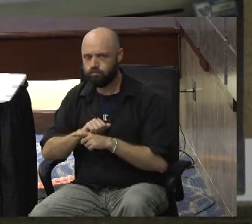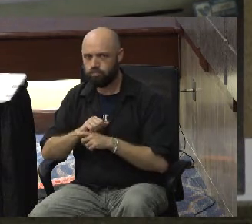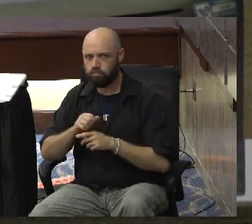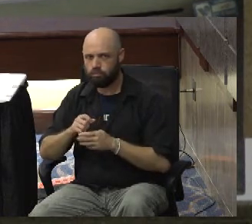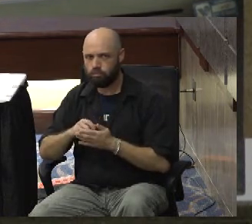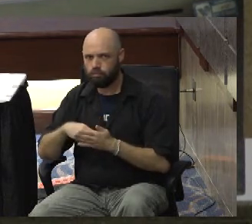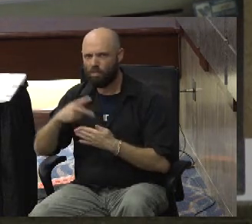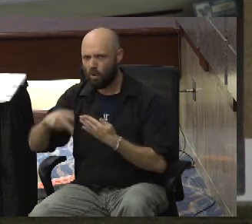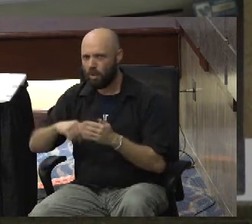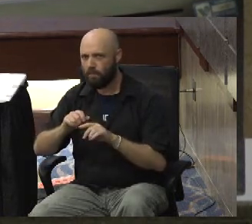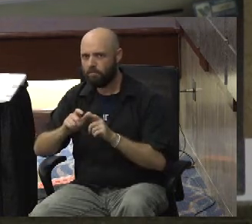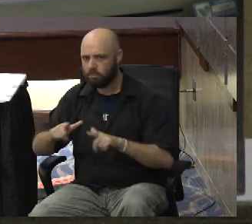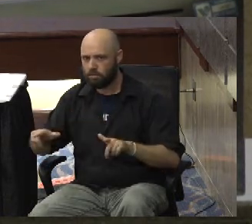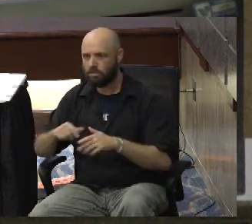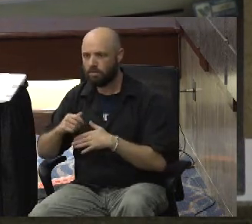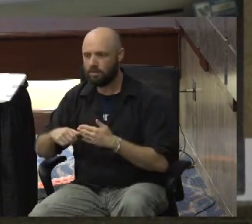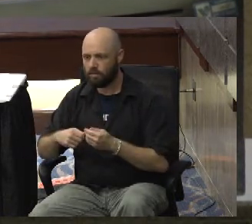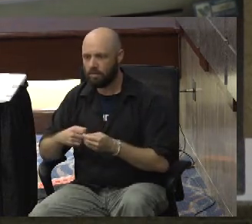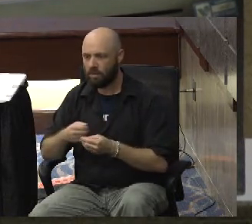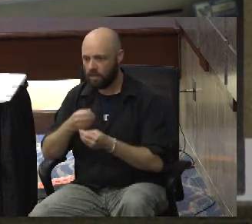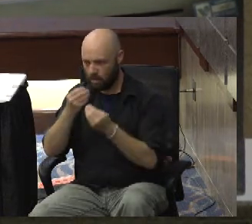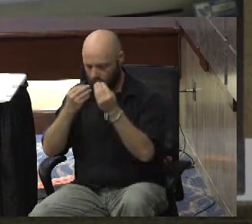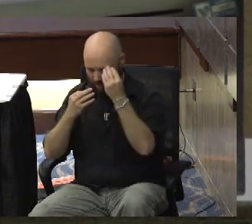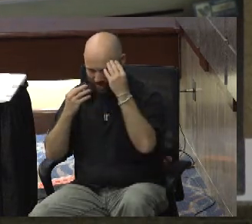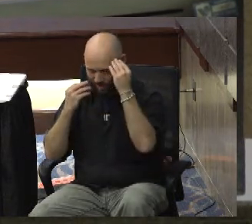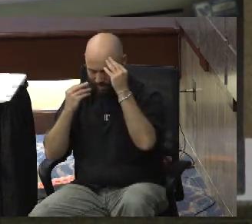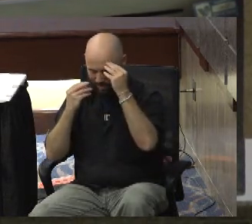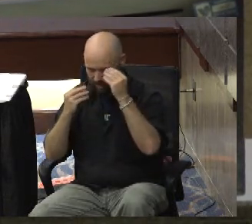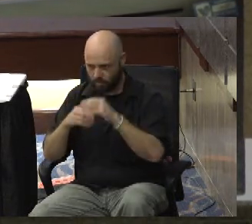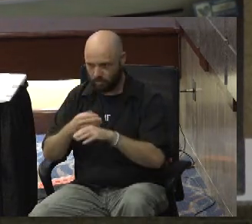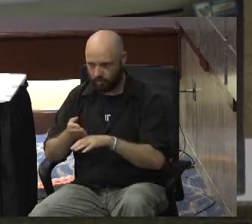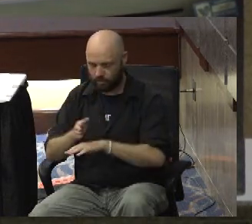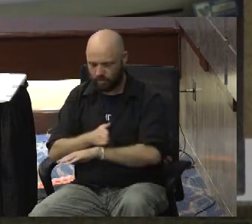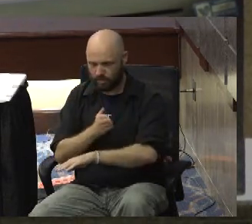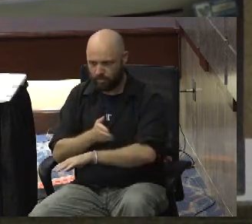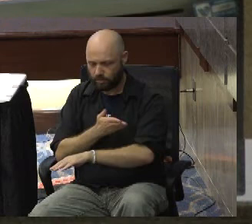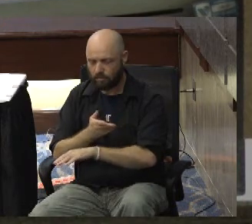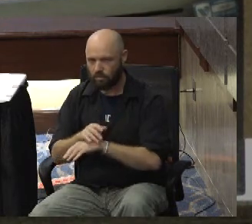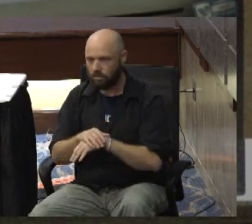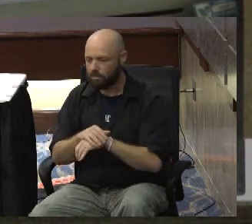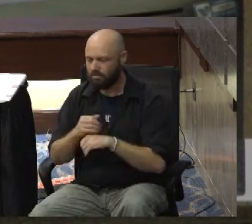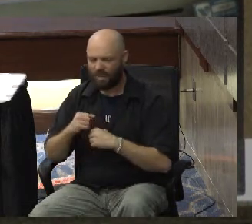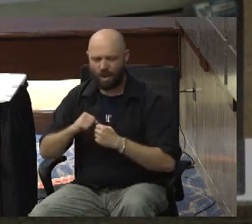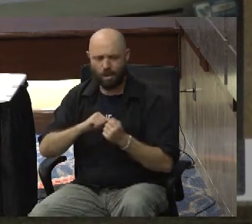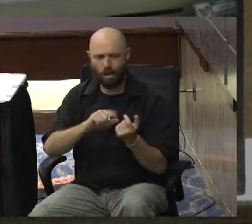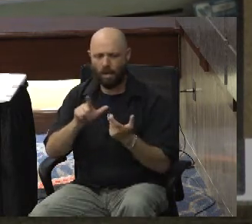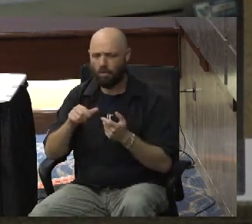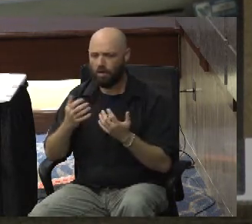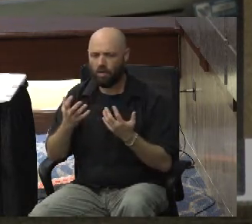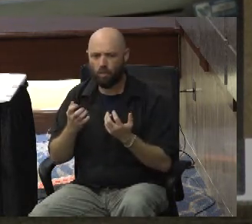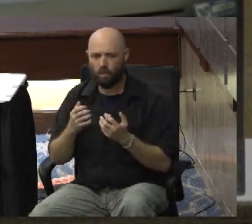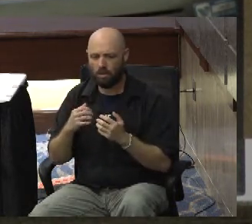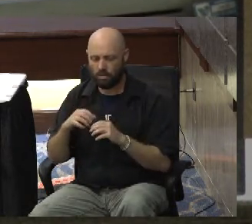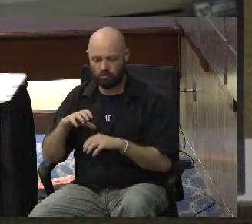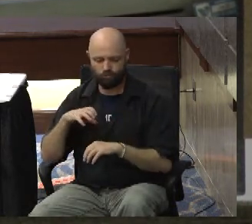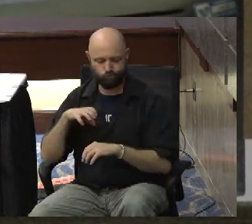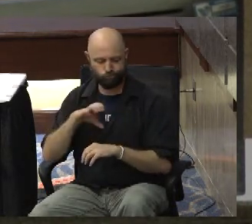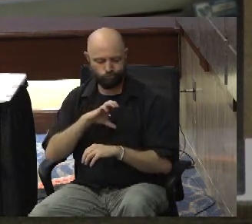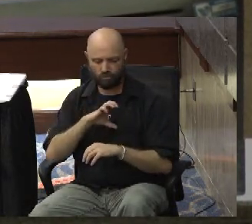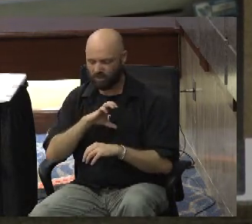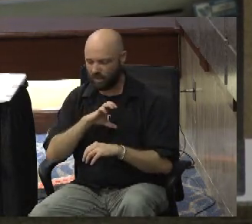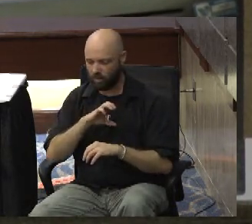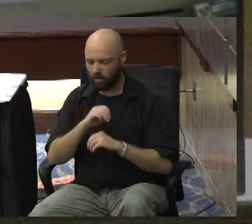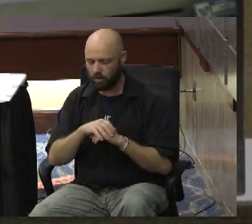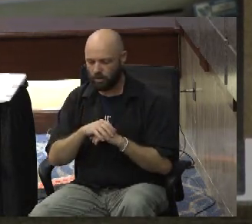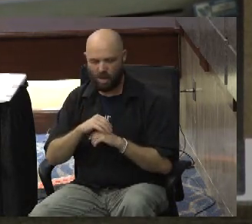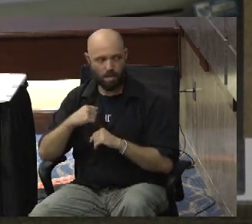improve the lives of the world around us. And I think the reason this is passionate is because everyone on this council, it's such a passionate issue, is because everyone on